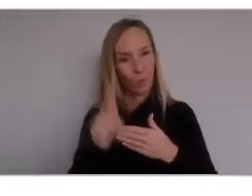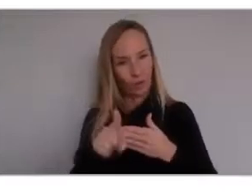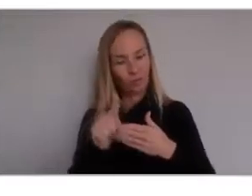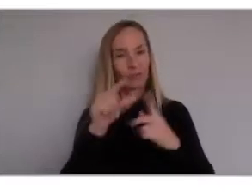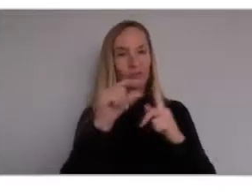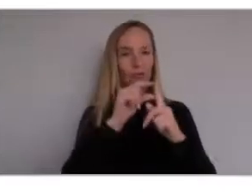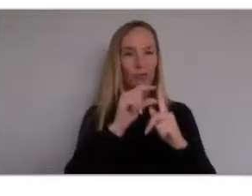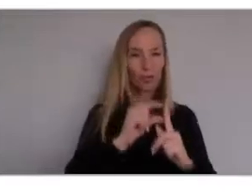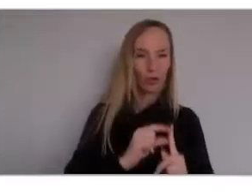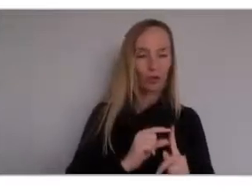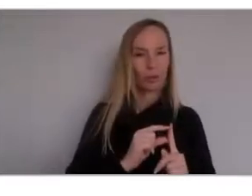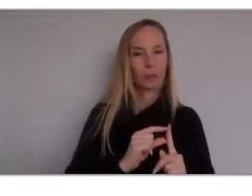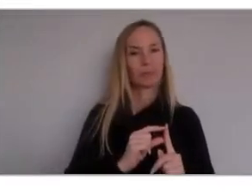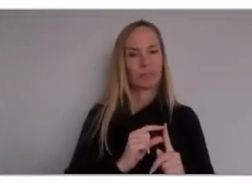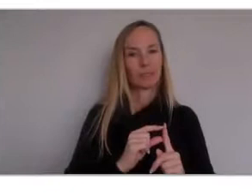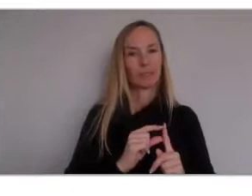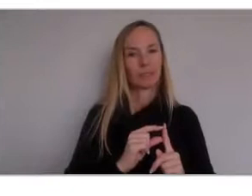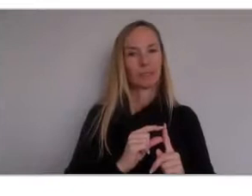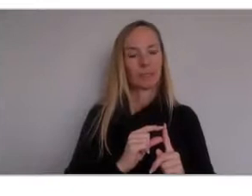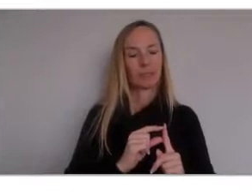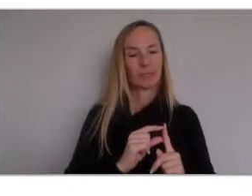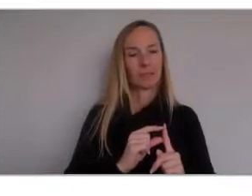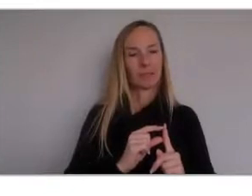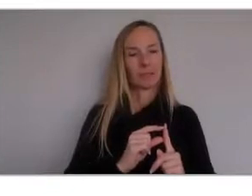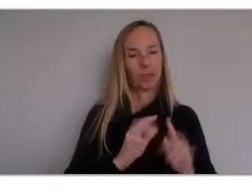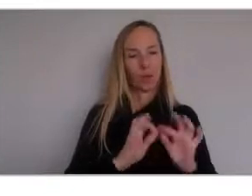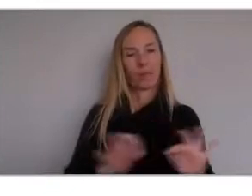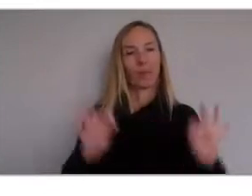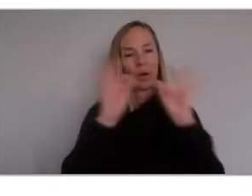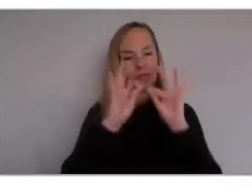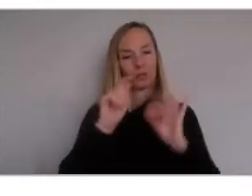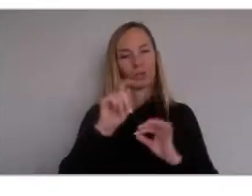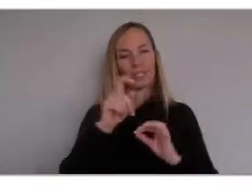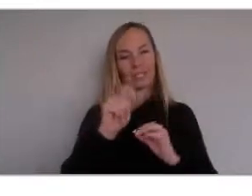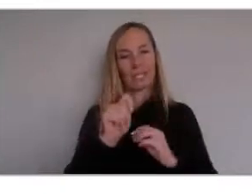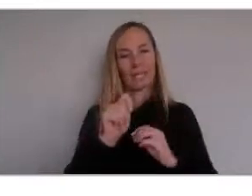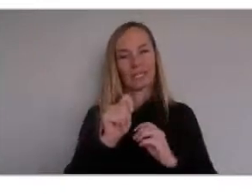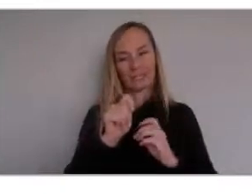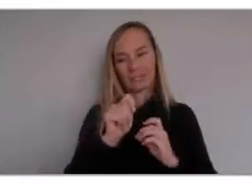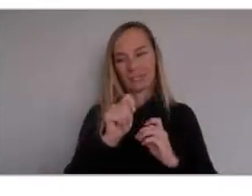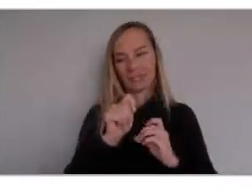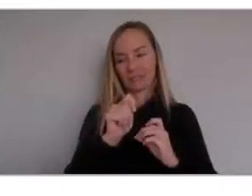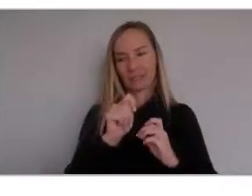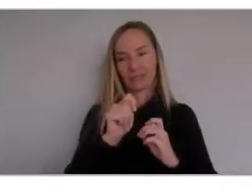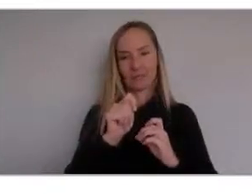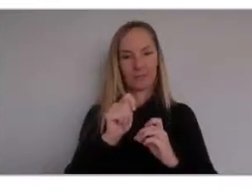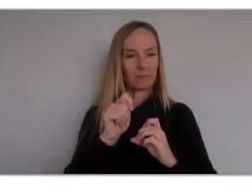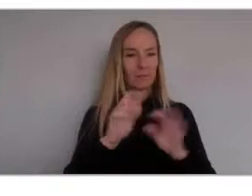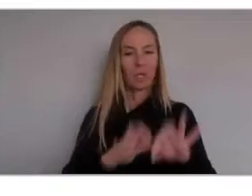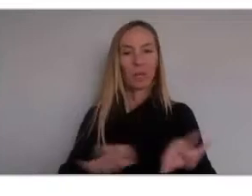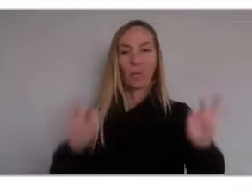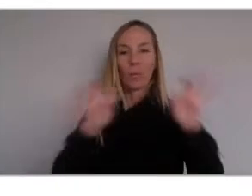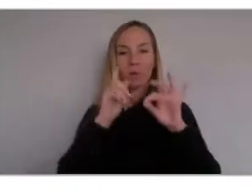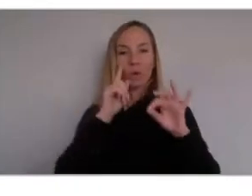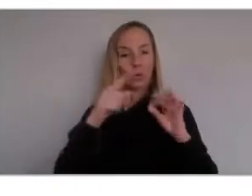and terms and terminology that I think are important to the text and important for you to look